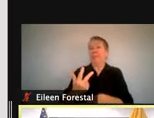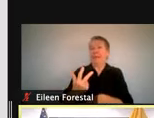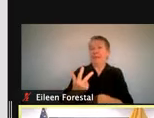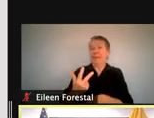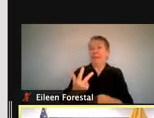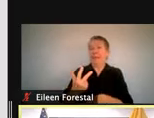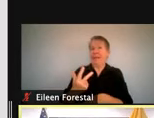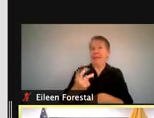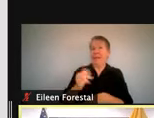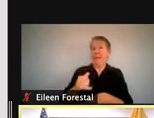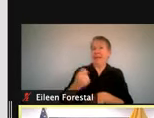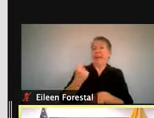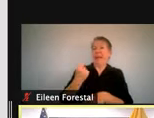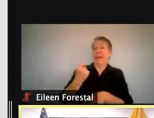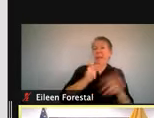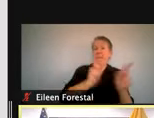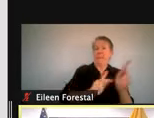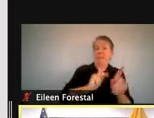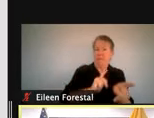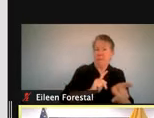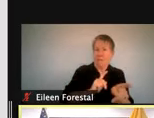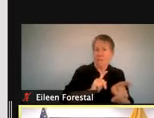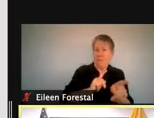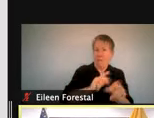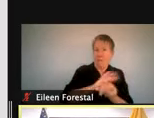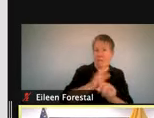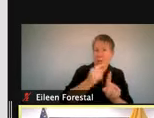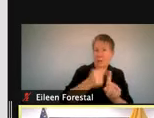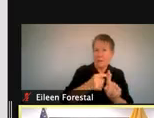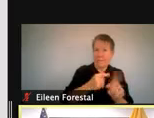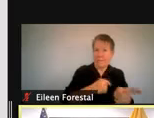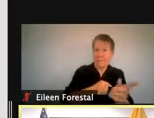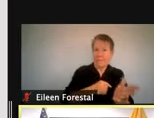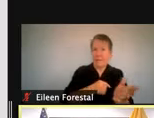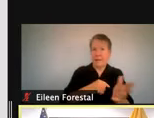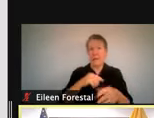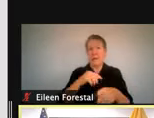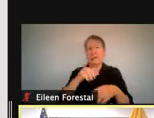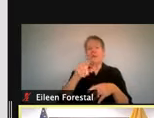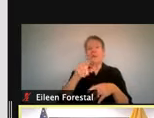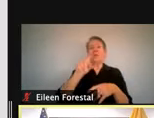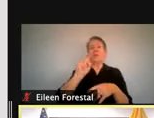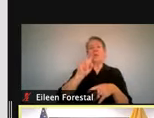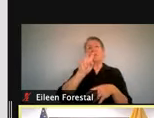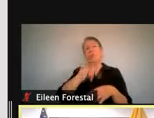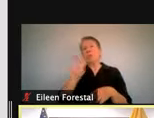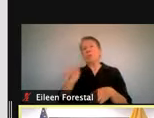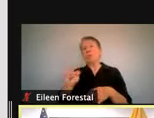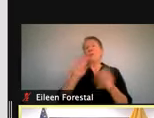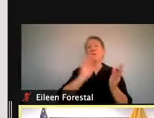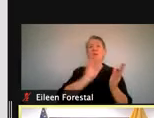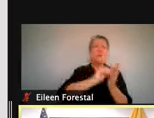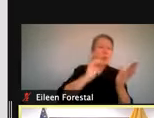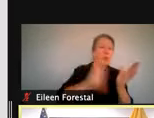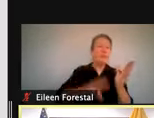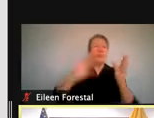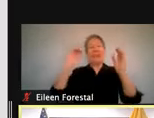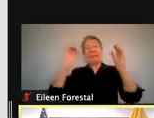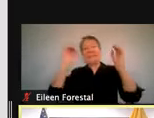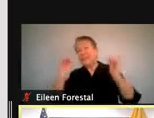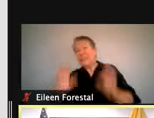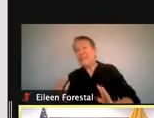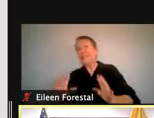of 28 outbreaks, and on the right, 122 cases of either students, educators, or other members of